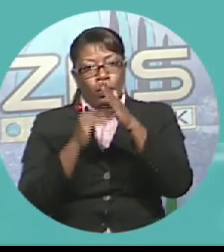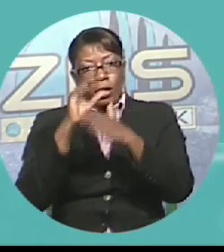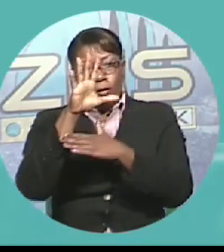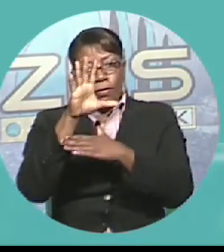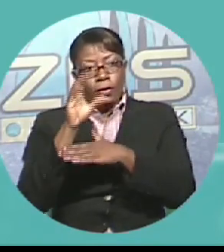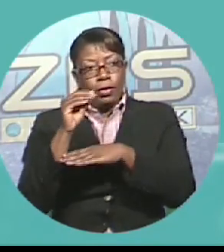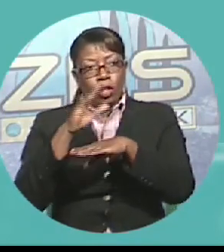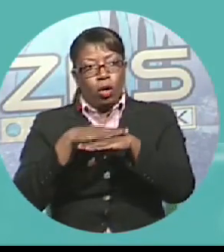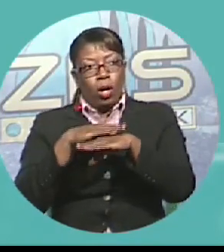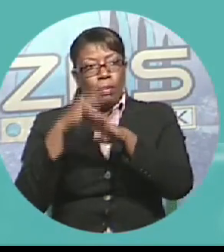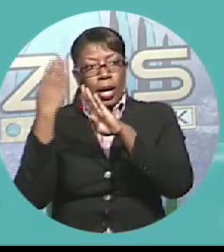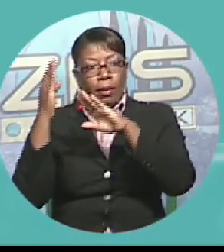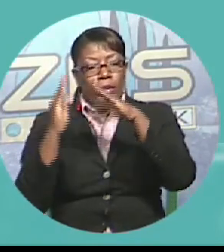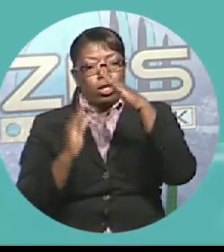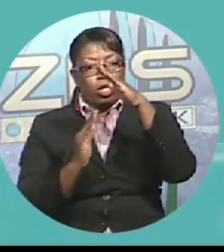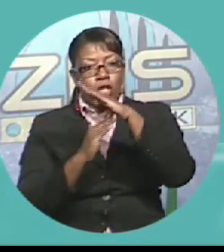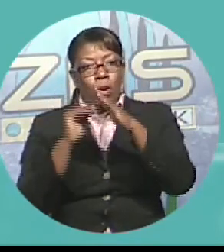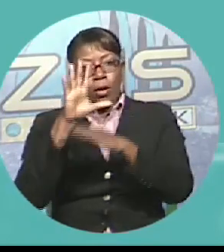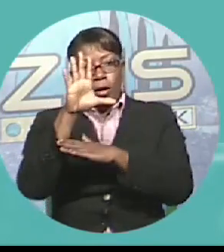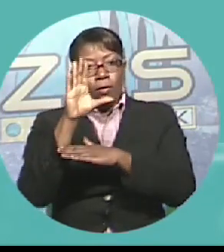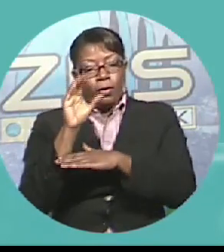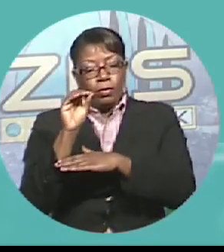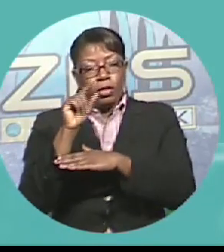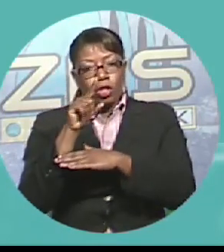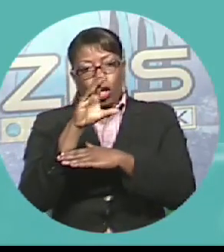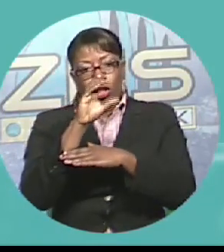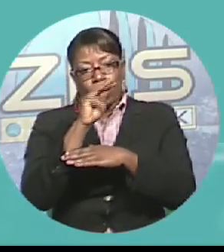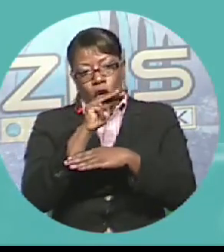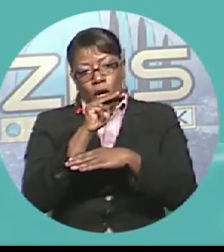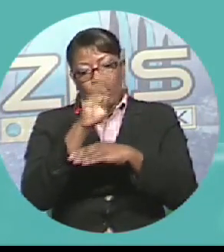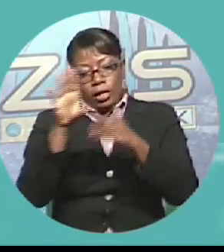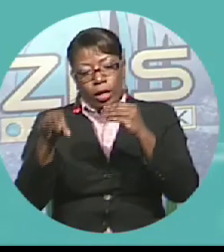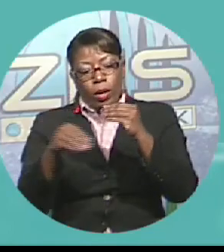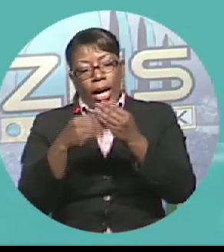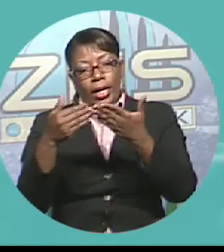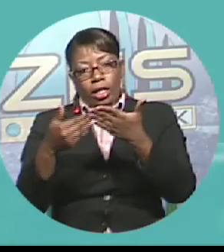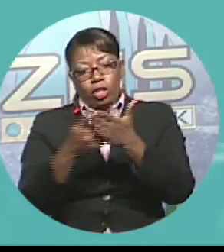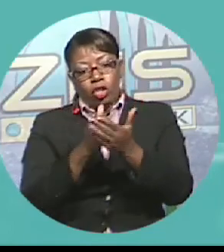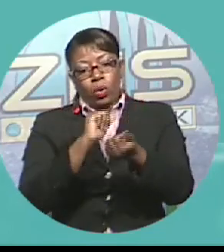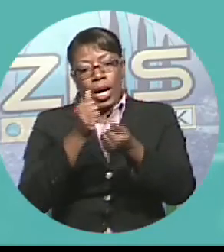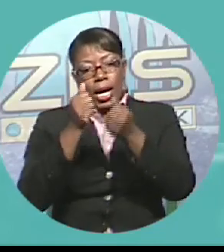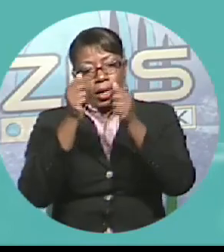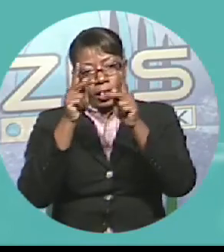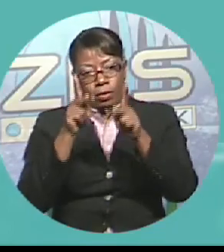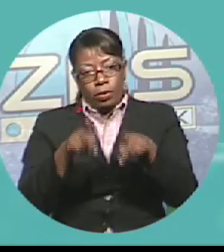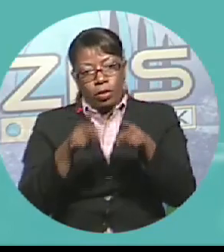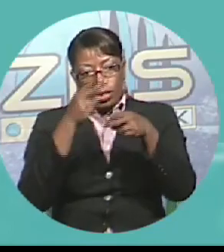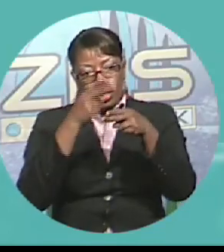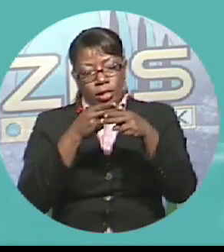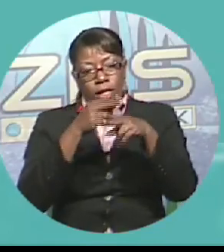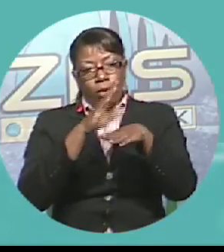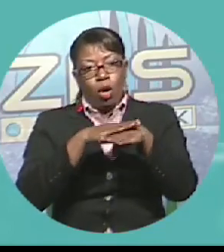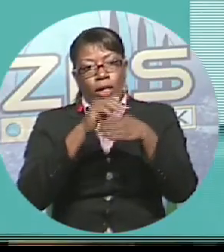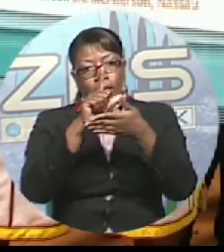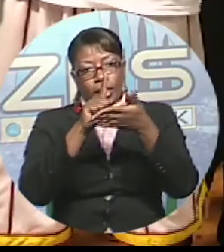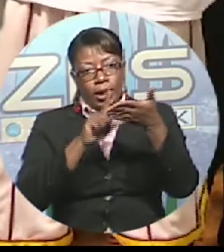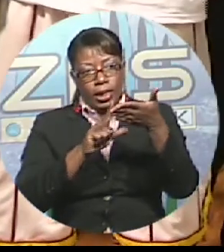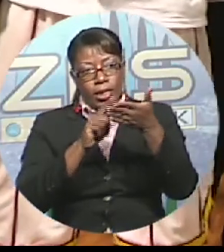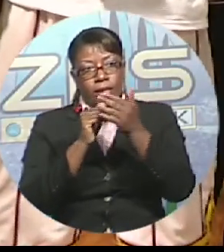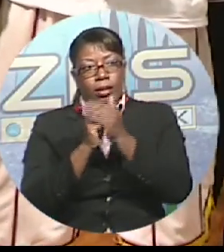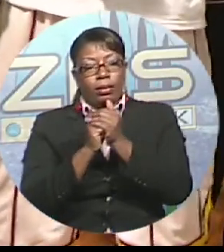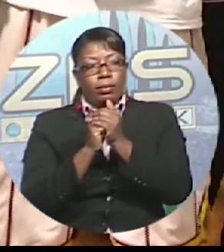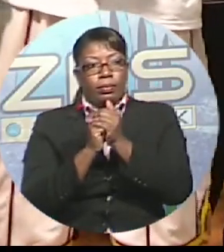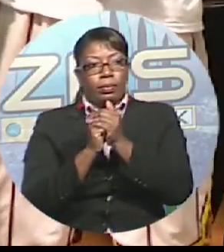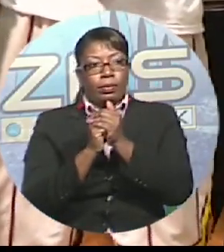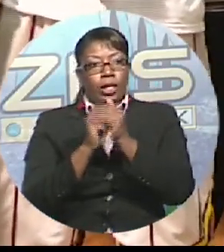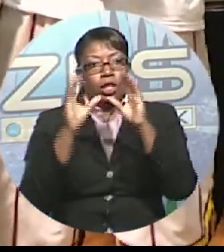logging on to BahamasTop50.com. A new athlete will be added each day at 12:01 a.m. The